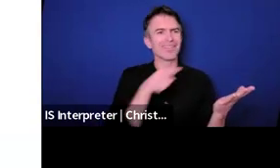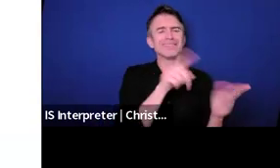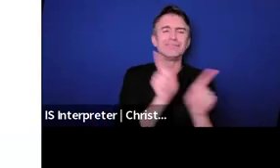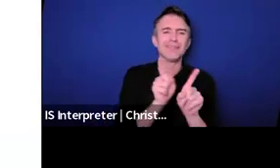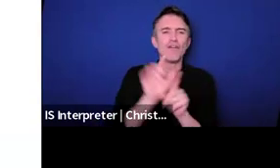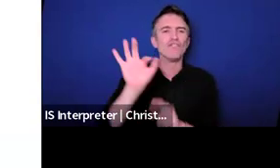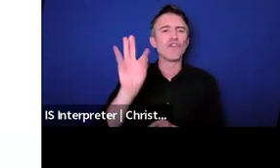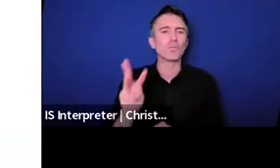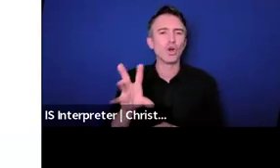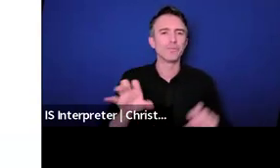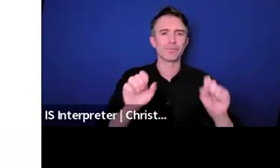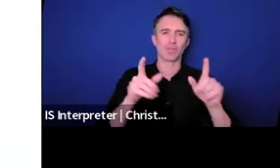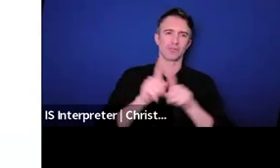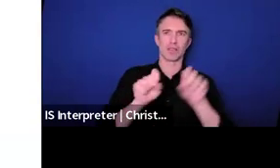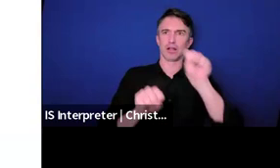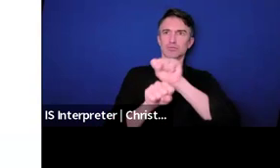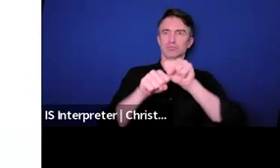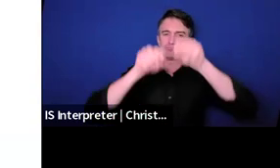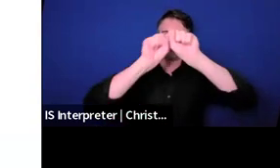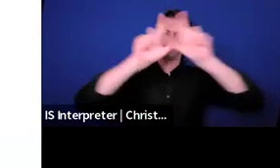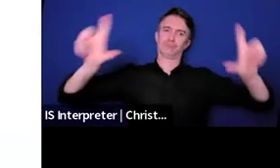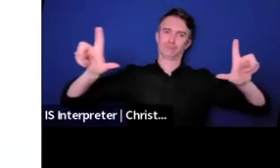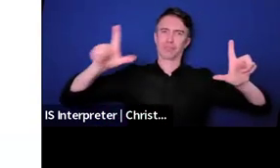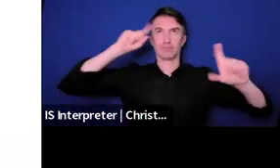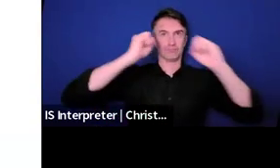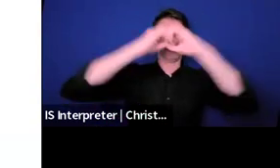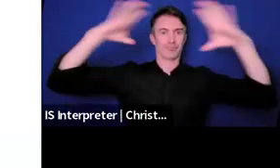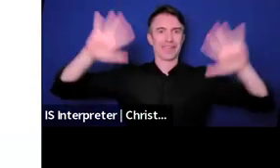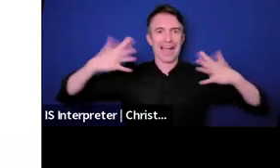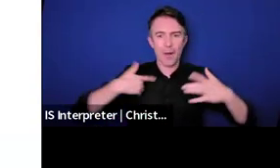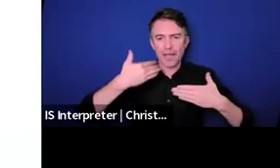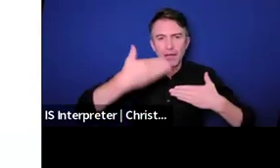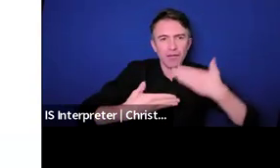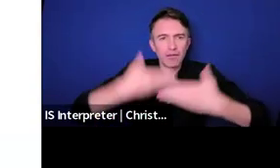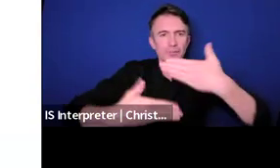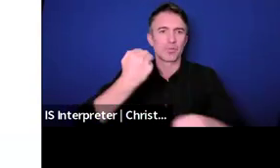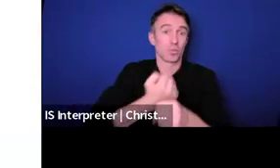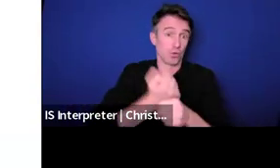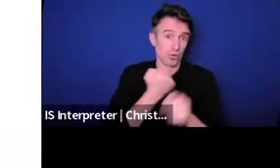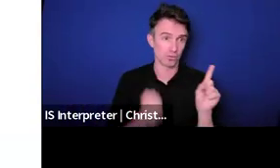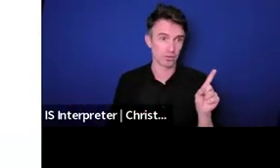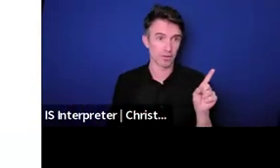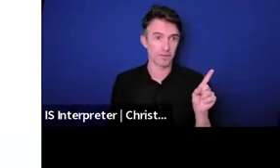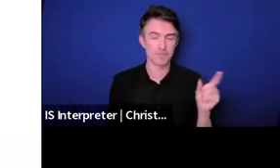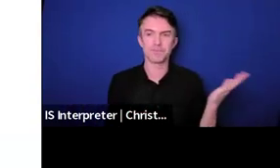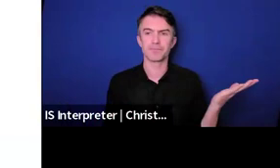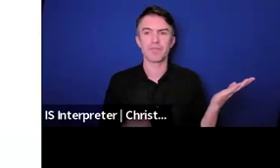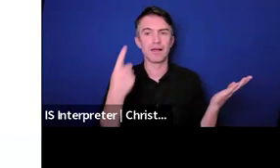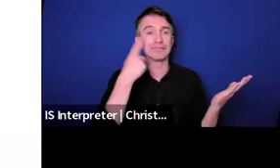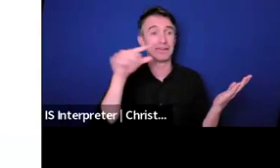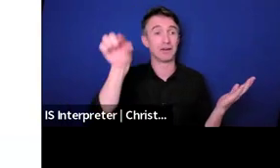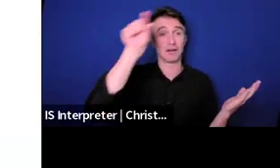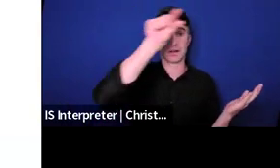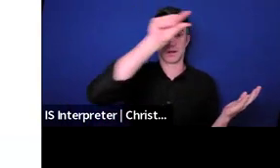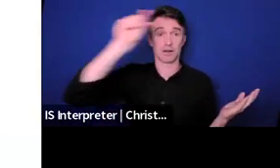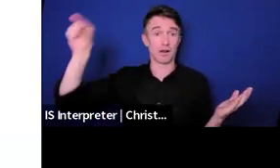systems approach in terms of care and support. And what we did is looking at all of the different actors that you see at the very top, which was some of the